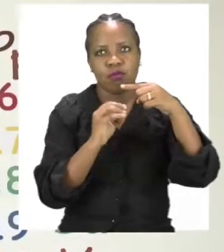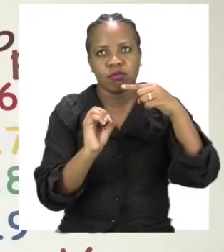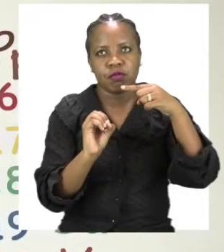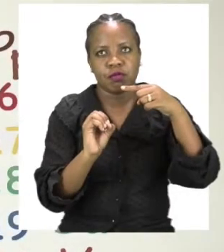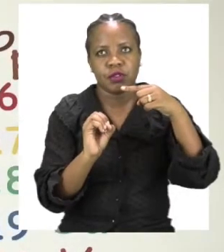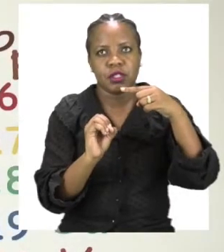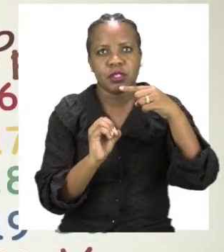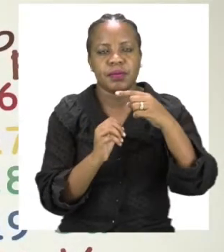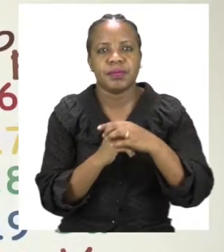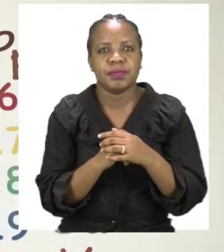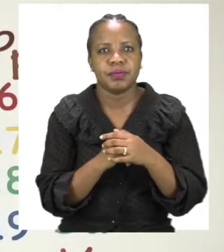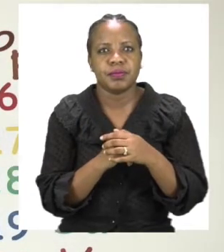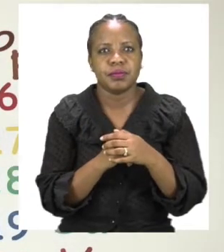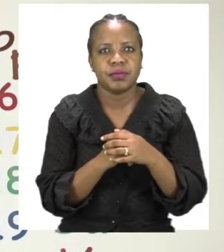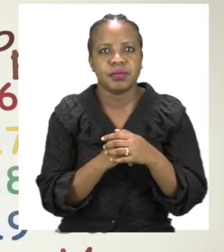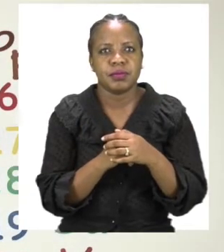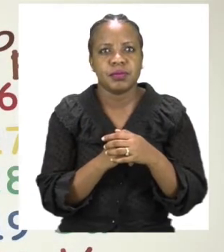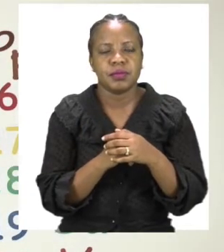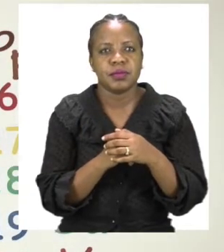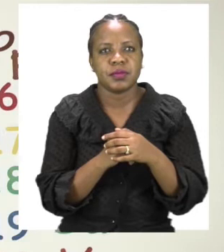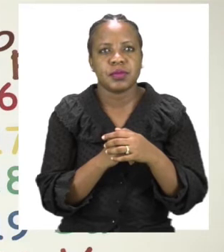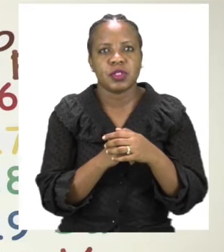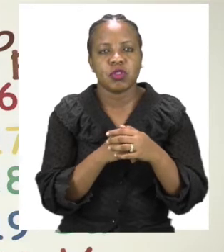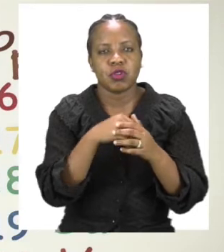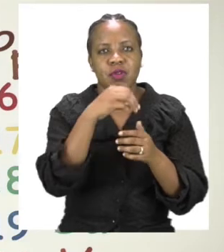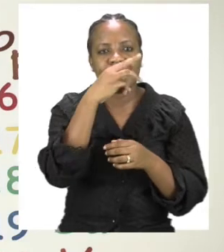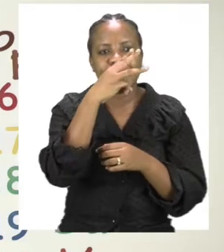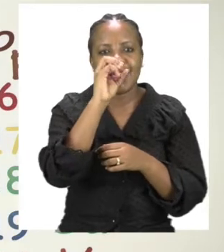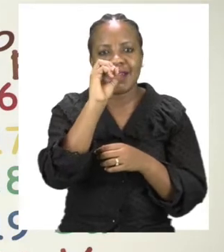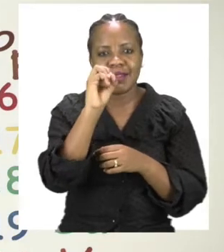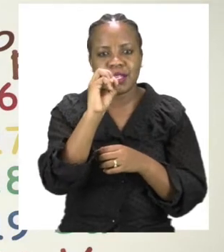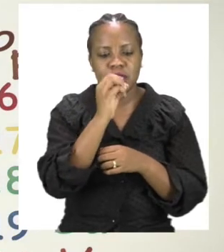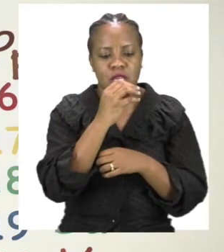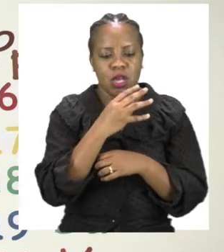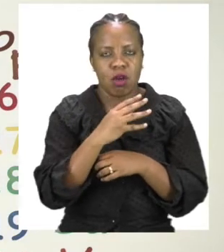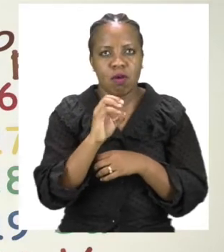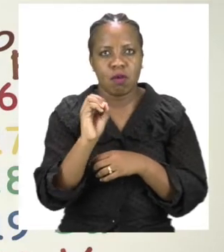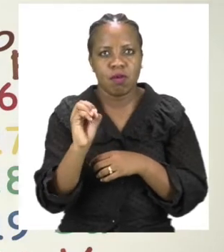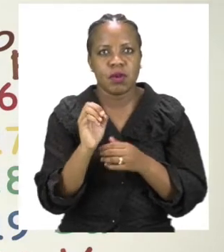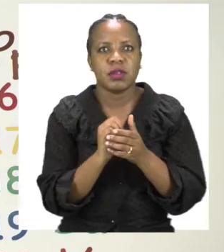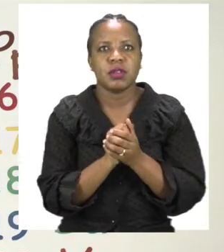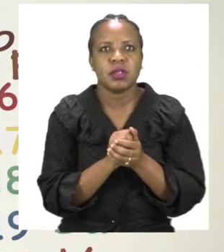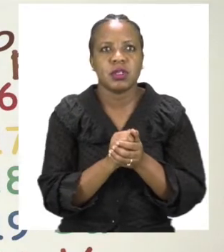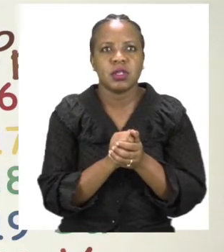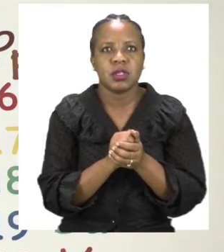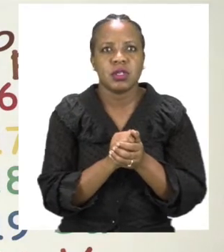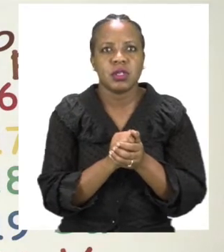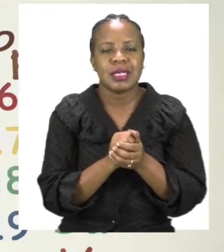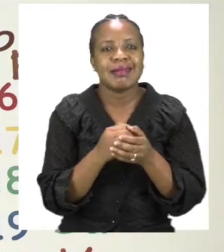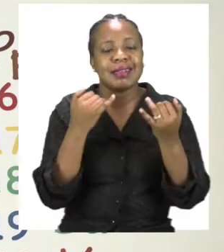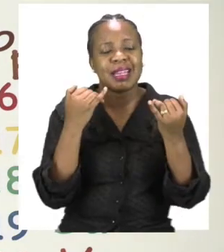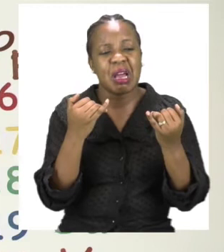Now, like the way it is written in your booklets, we said that we're going to ignore the 0 for